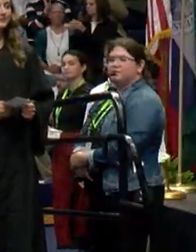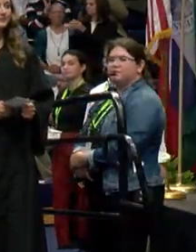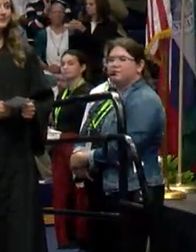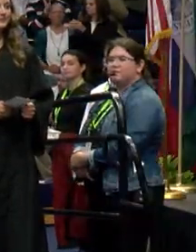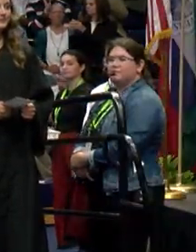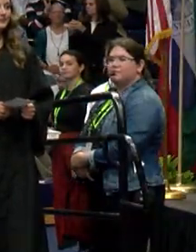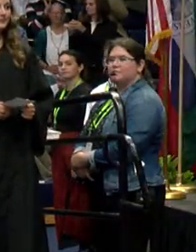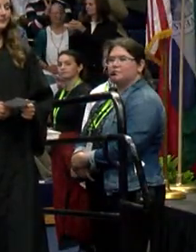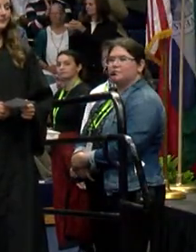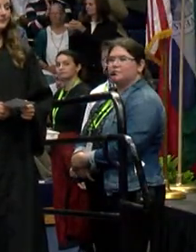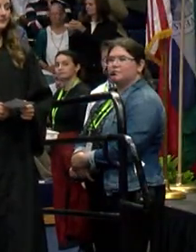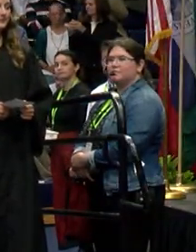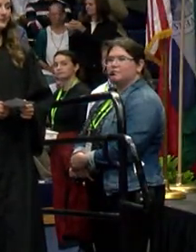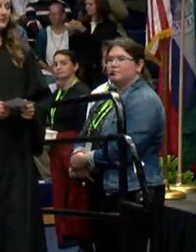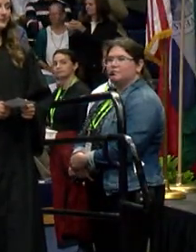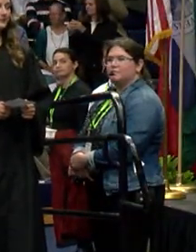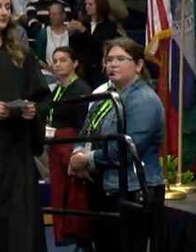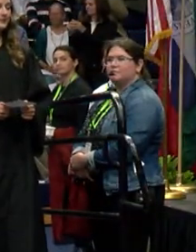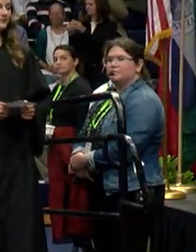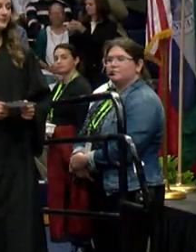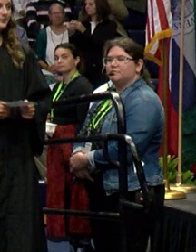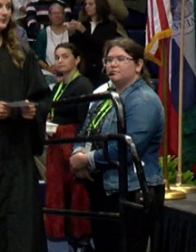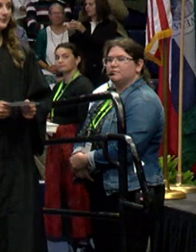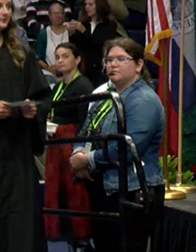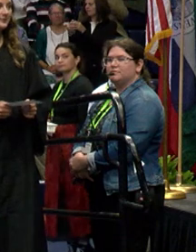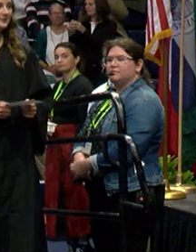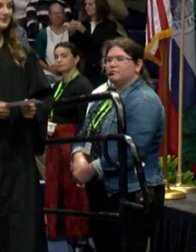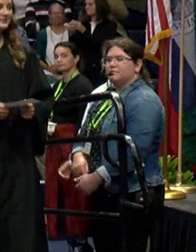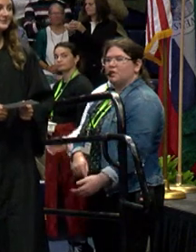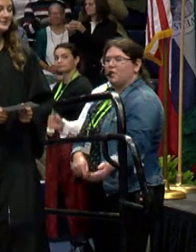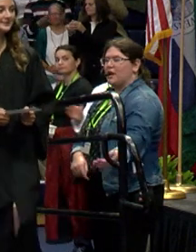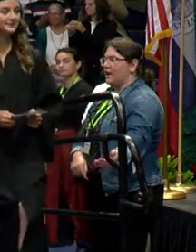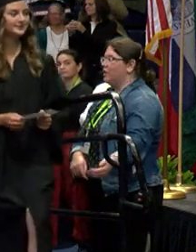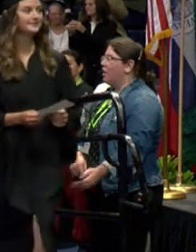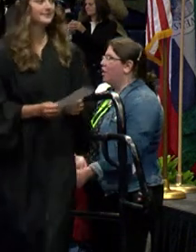Sophie May Comiga, magna cum laude.